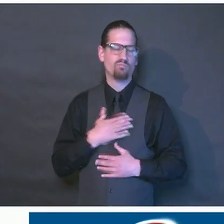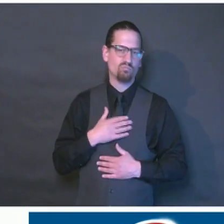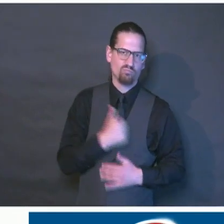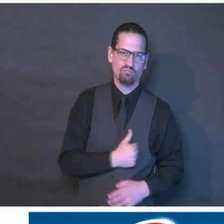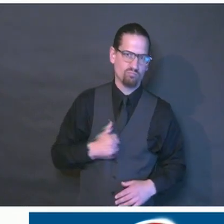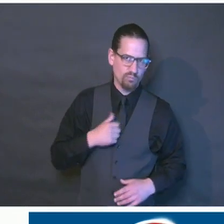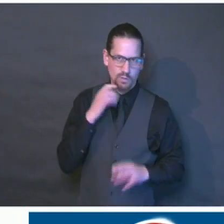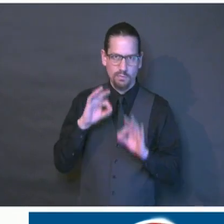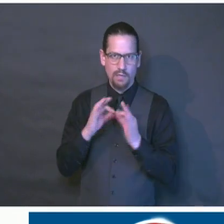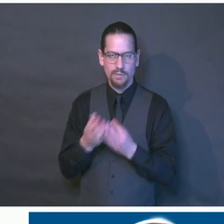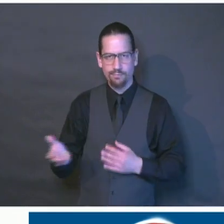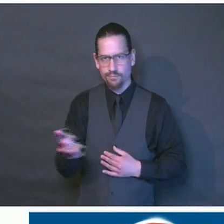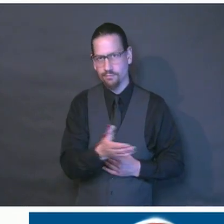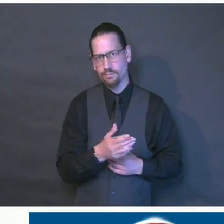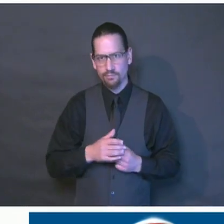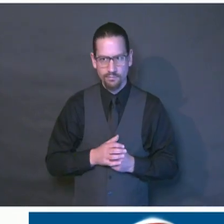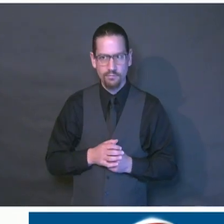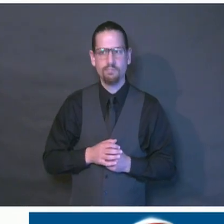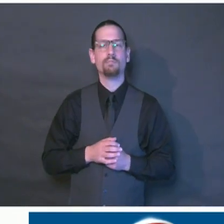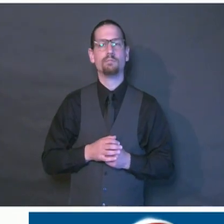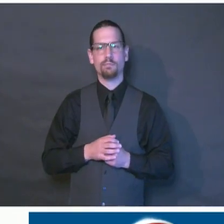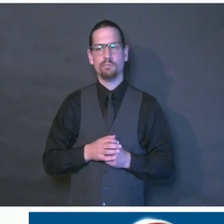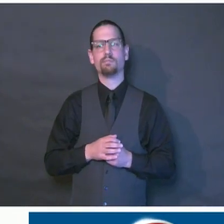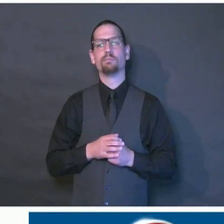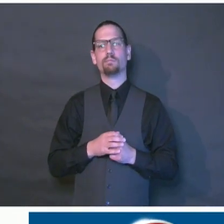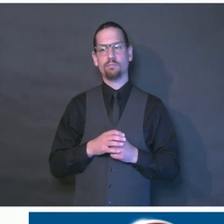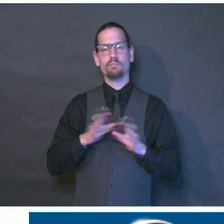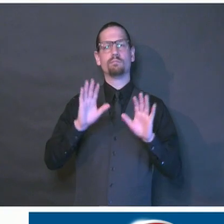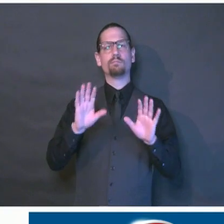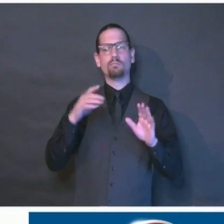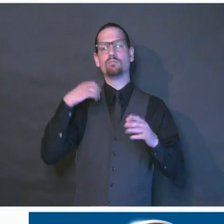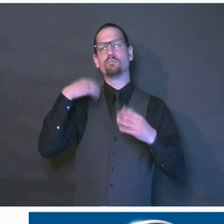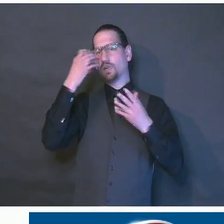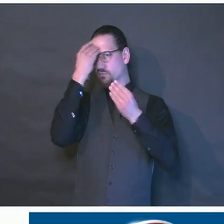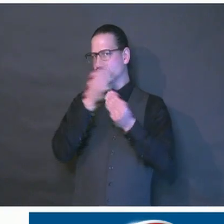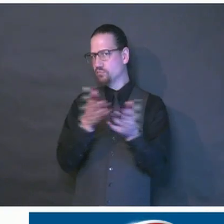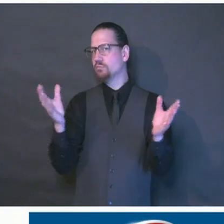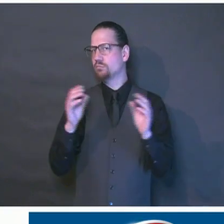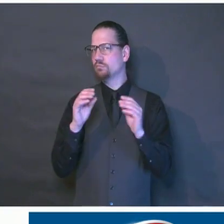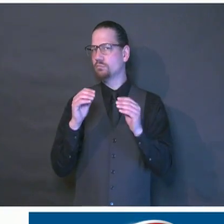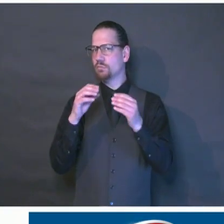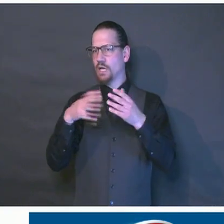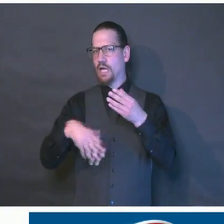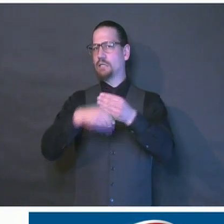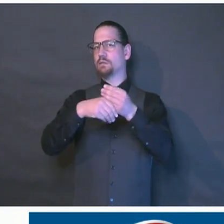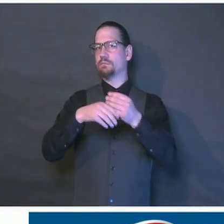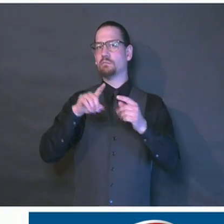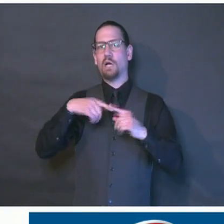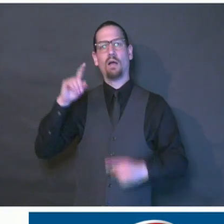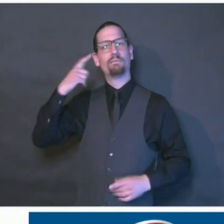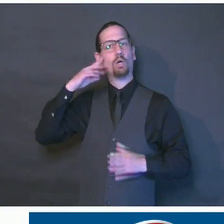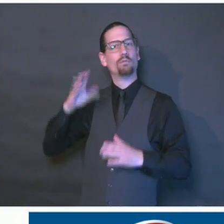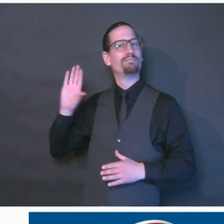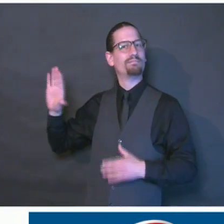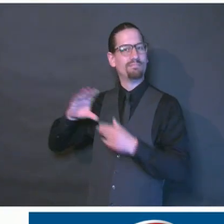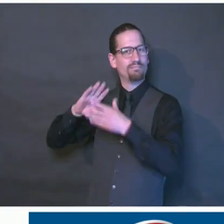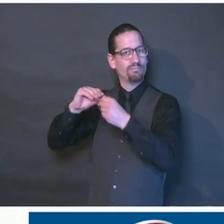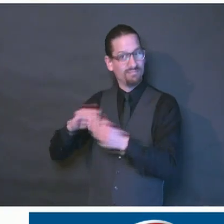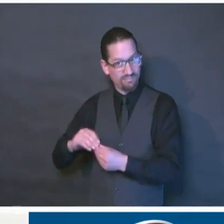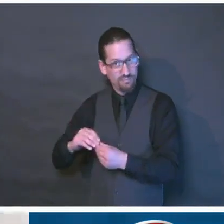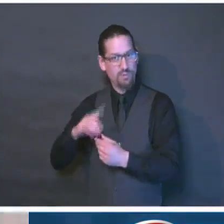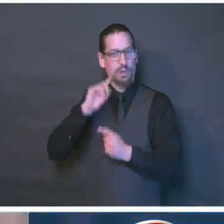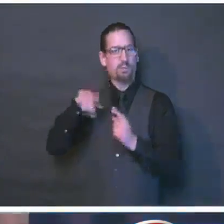I want to follow up briefly on what the governor discussed about restaurants. What we have developed